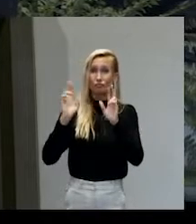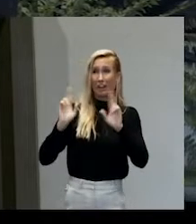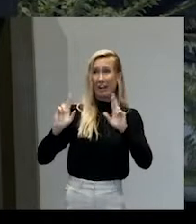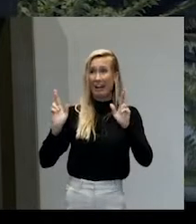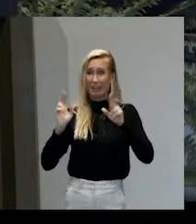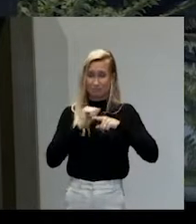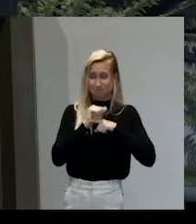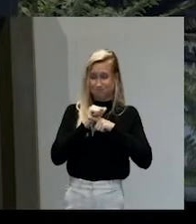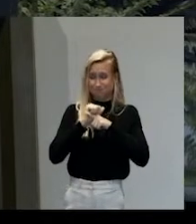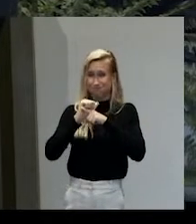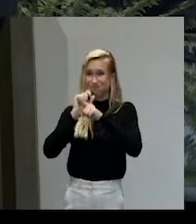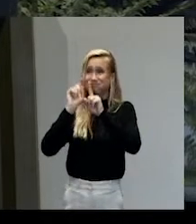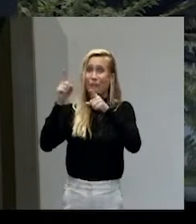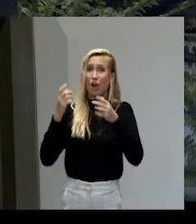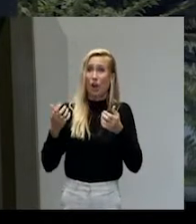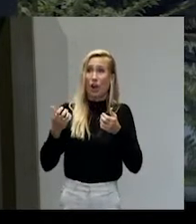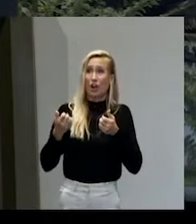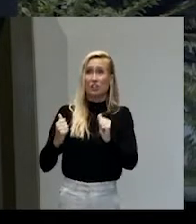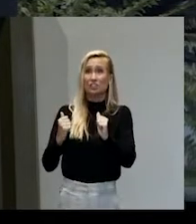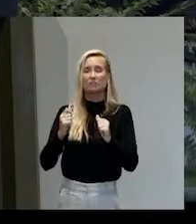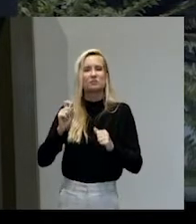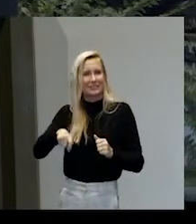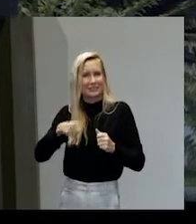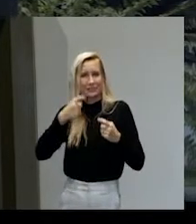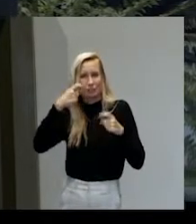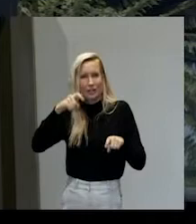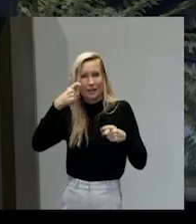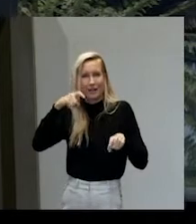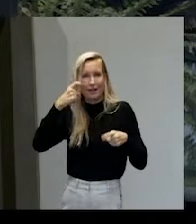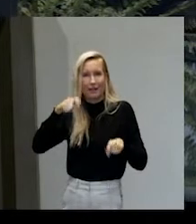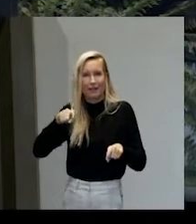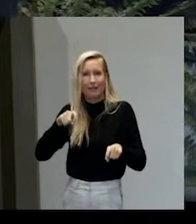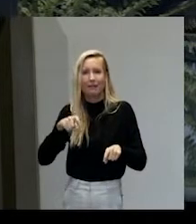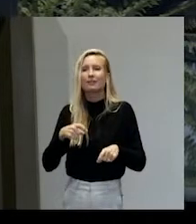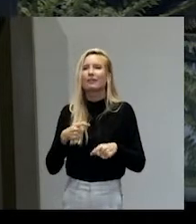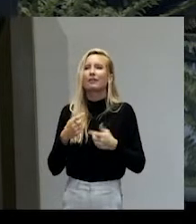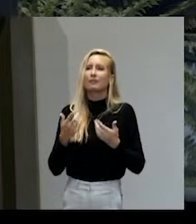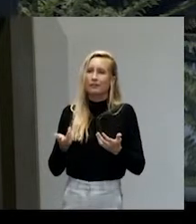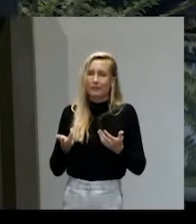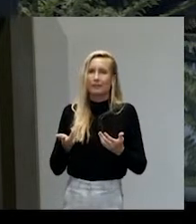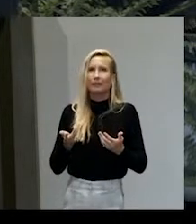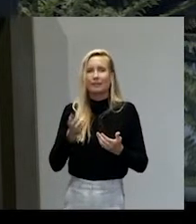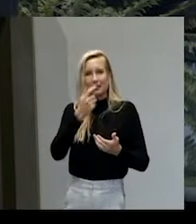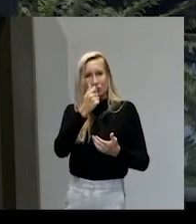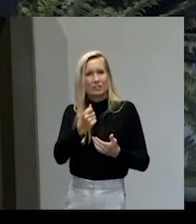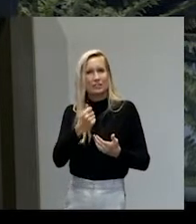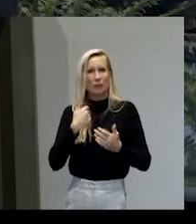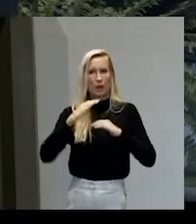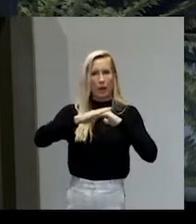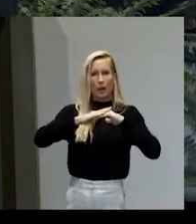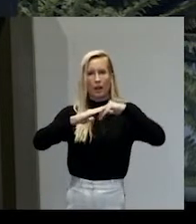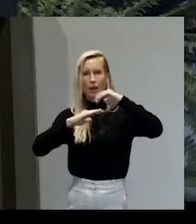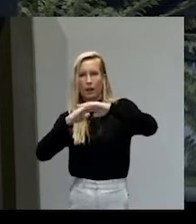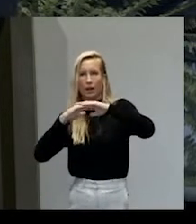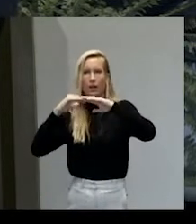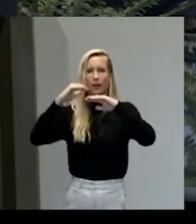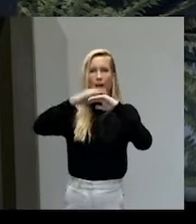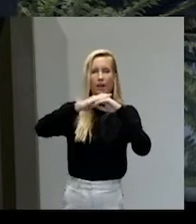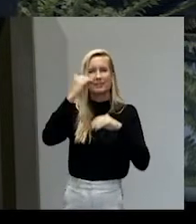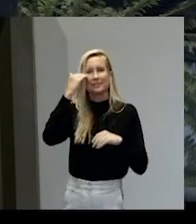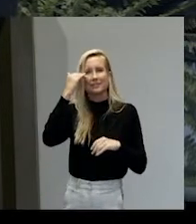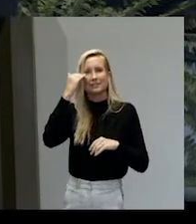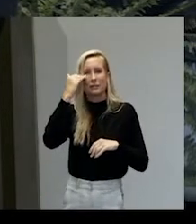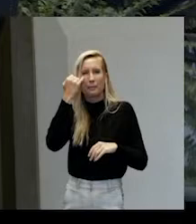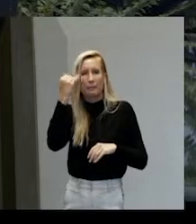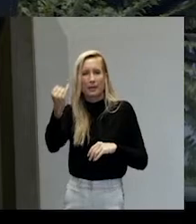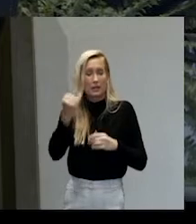good performance, but the way it's written and layered, like I do a lot of, you do auditions with your friends, to cry from reading